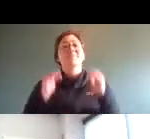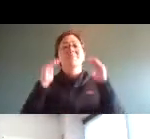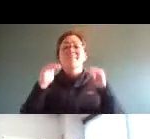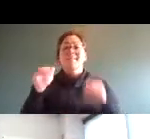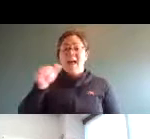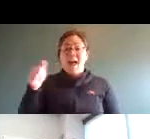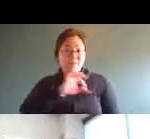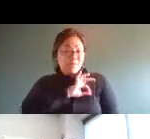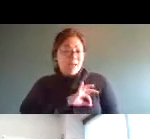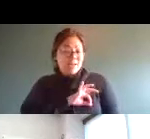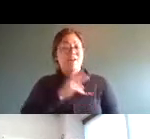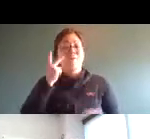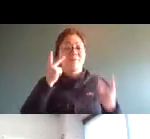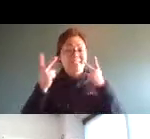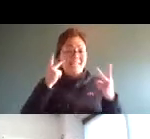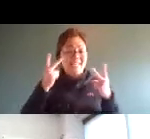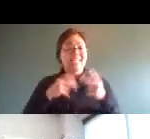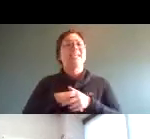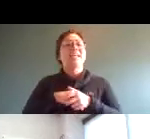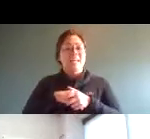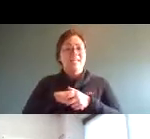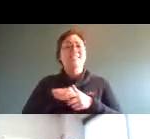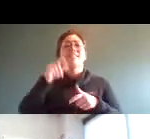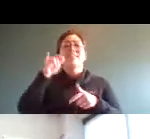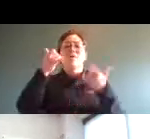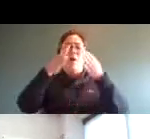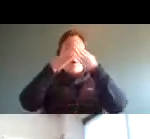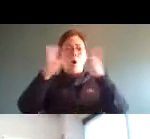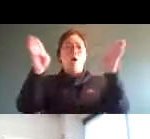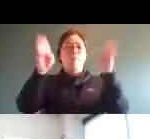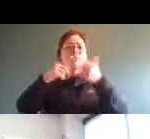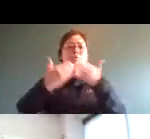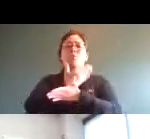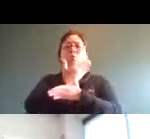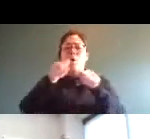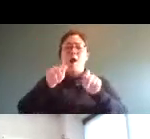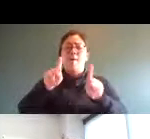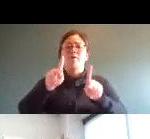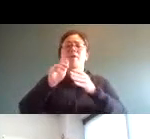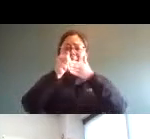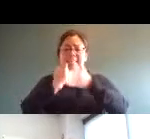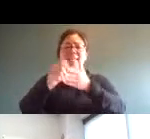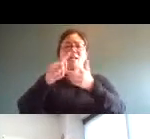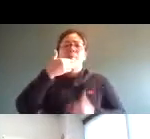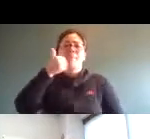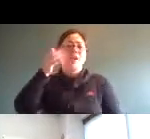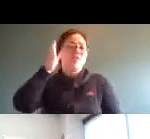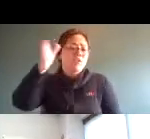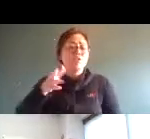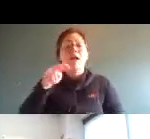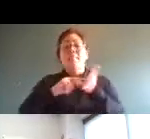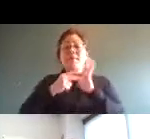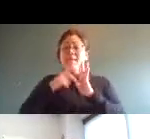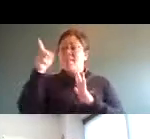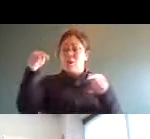of working with individuals from the immigrant community is that they're open to new opportunities that will lead to better futures. Essentially, they're here